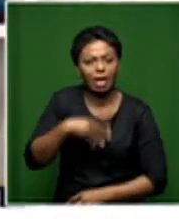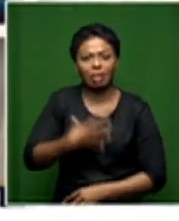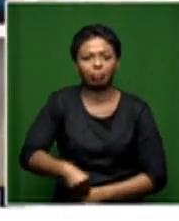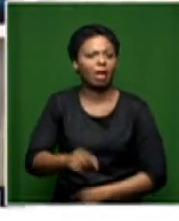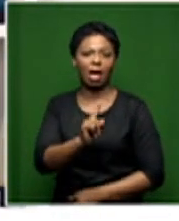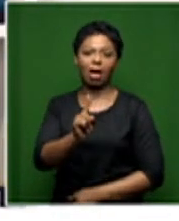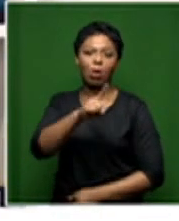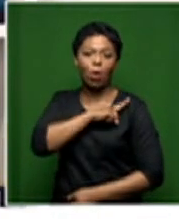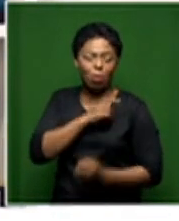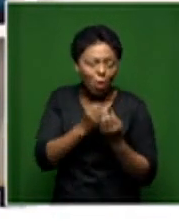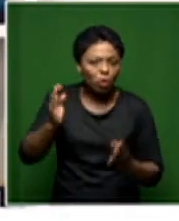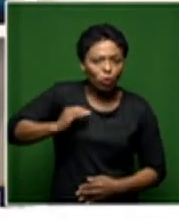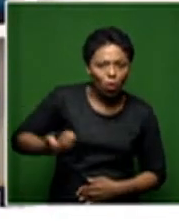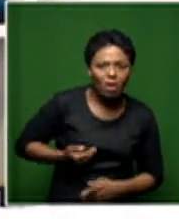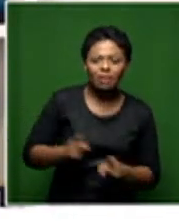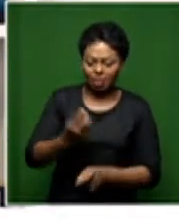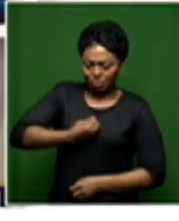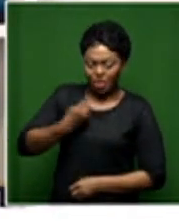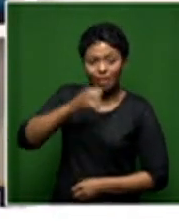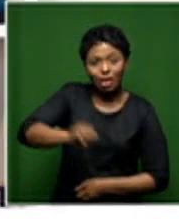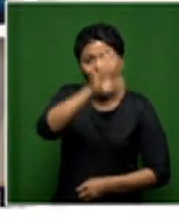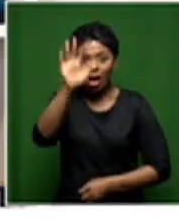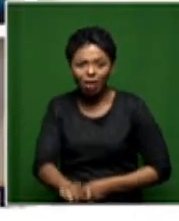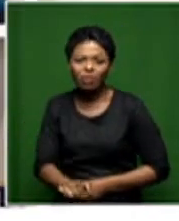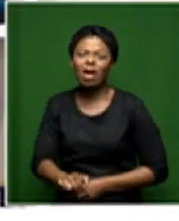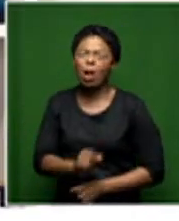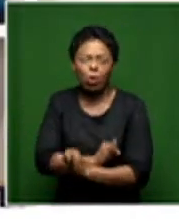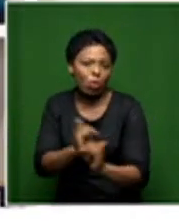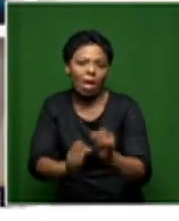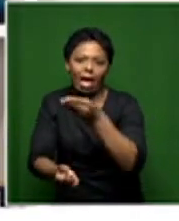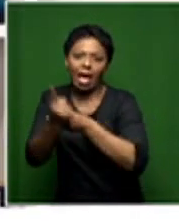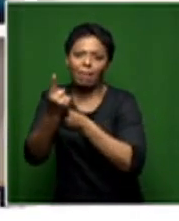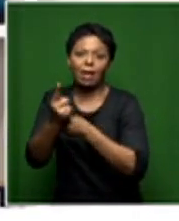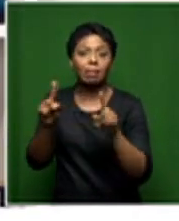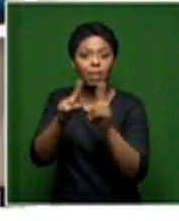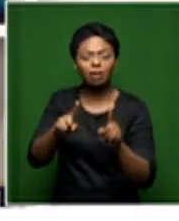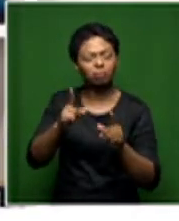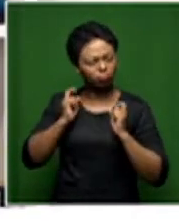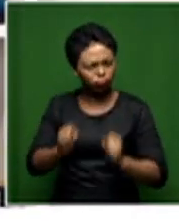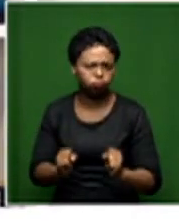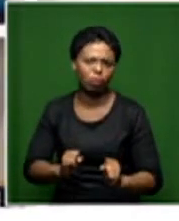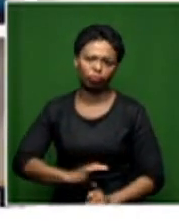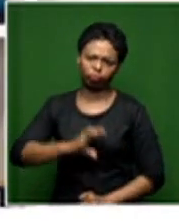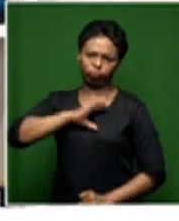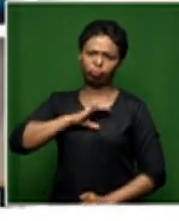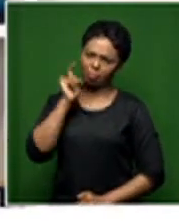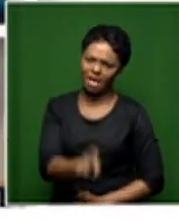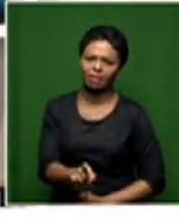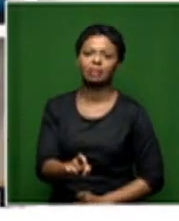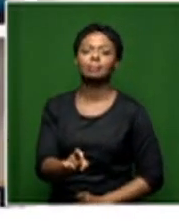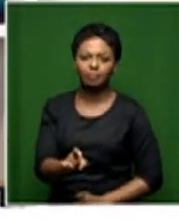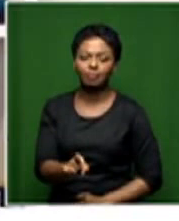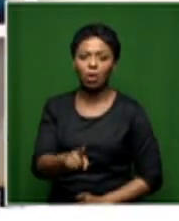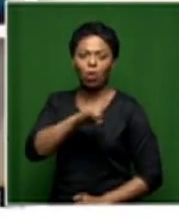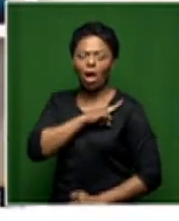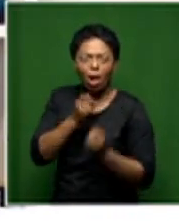through a lot as women and young people in South Africa, but the spirit of not giving up and finding solutions to human trafficking. I mean, I've highlighted so